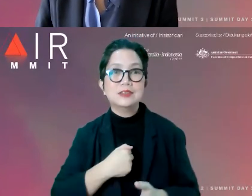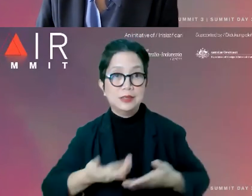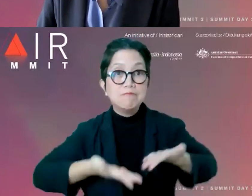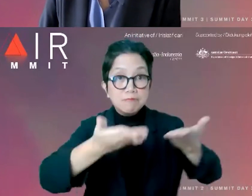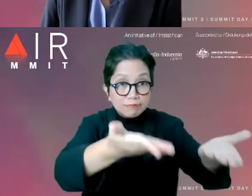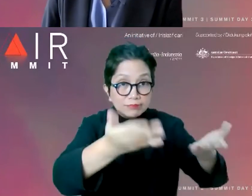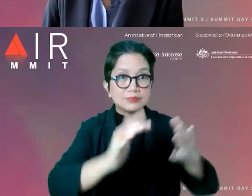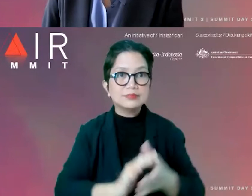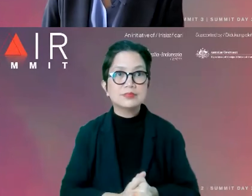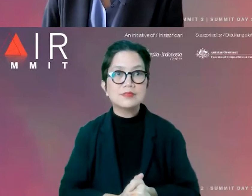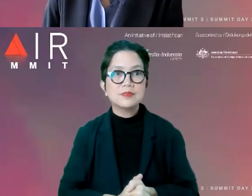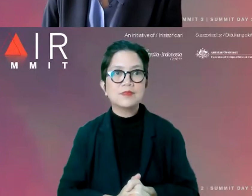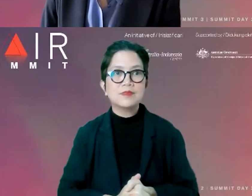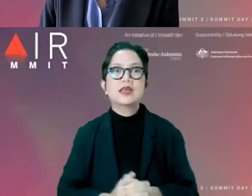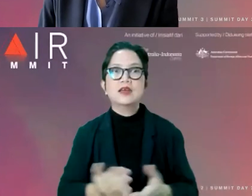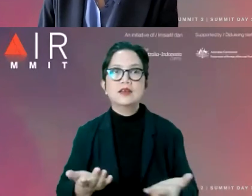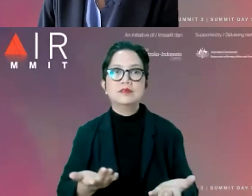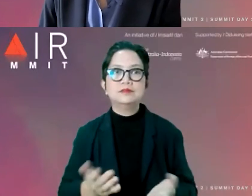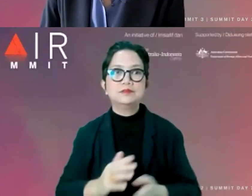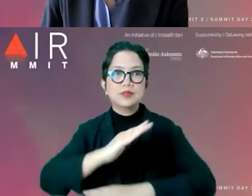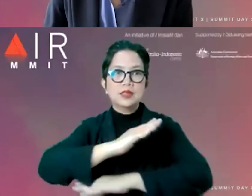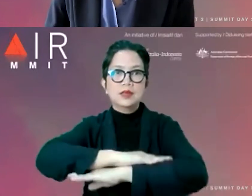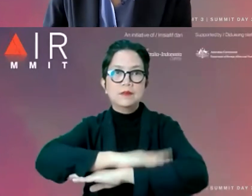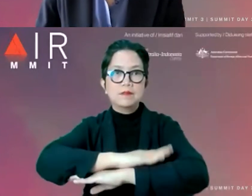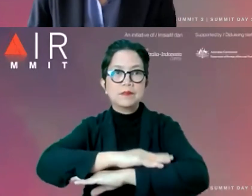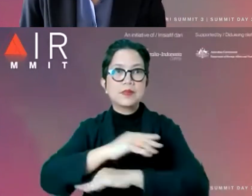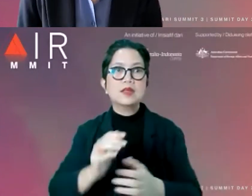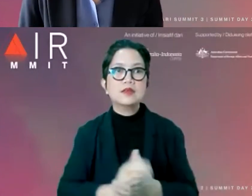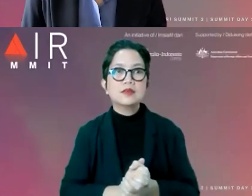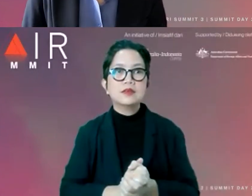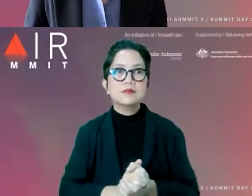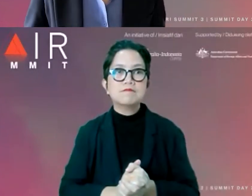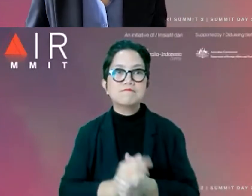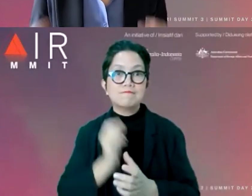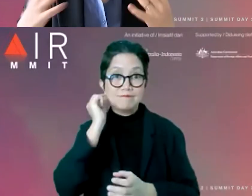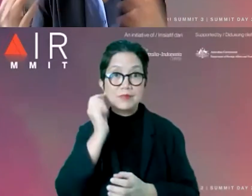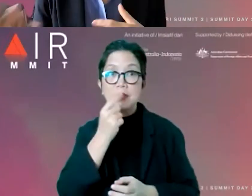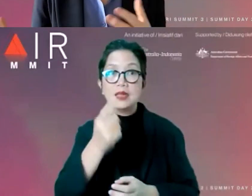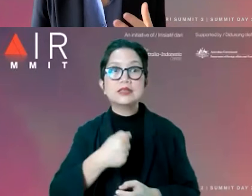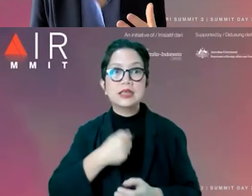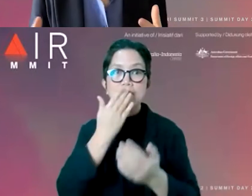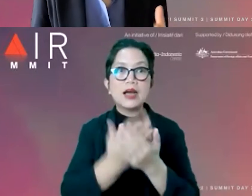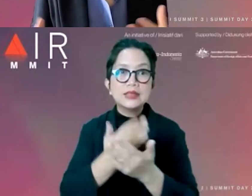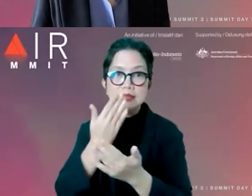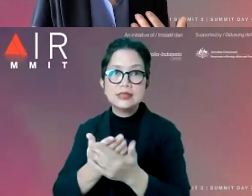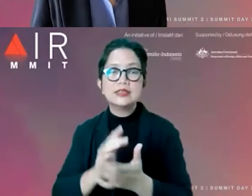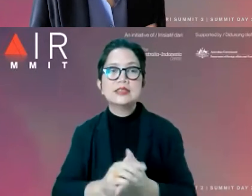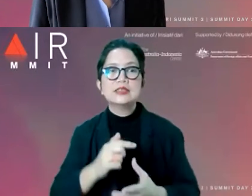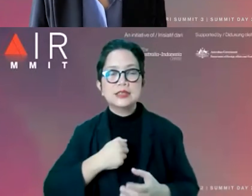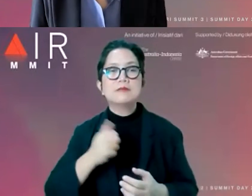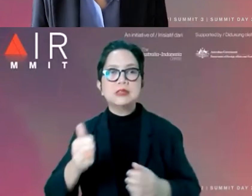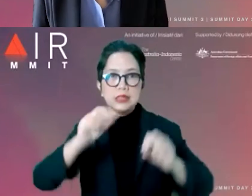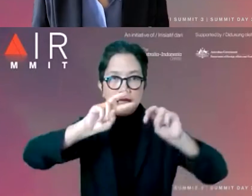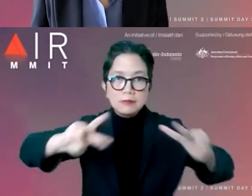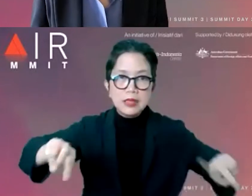point. That's fine. Yeah, thanks, Pierre. I'm sure that we'll definitely delve into that. But what we're trying to do here is say, look, here's a model